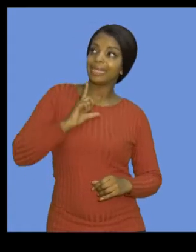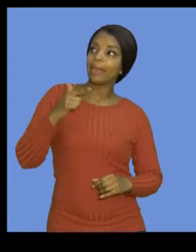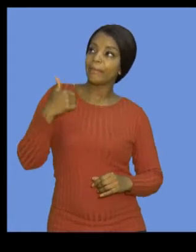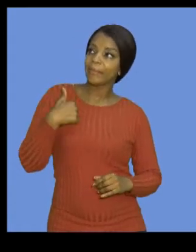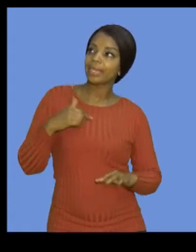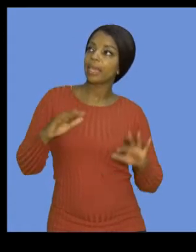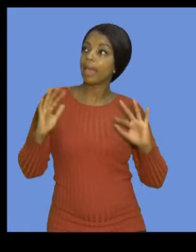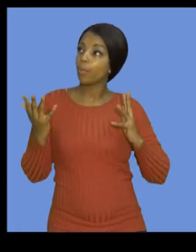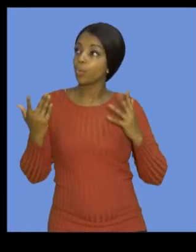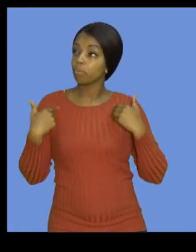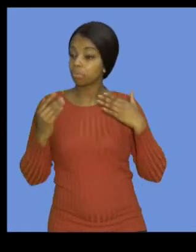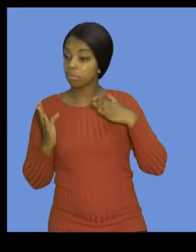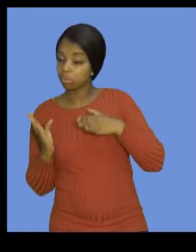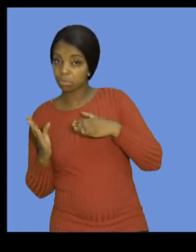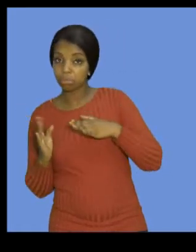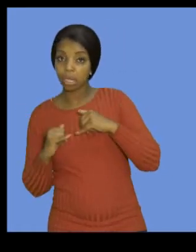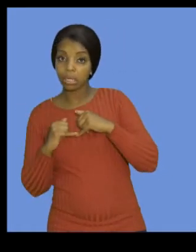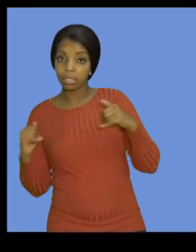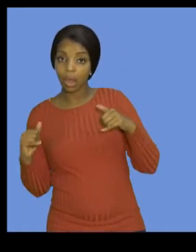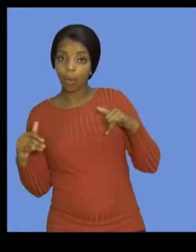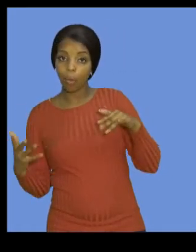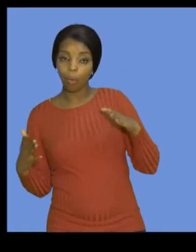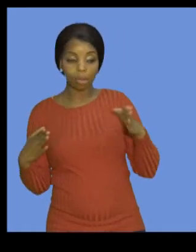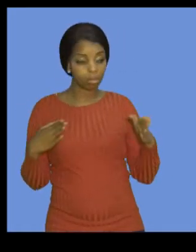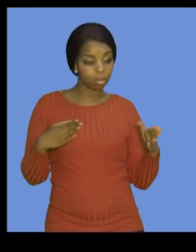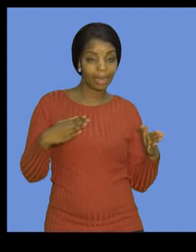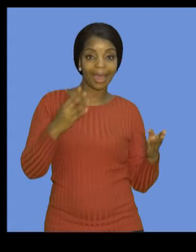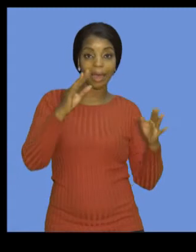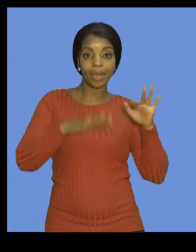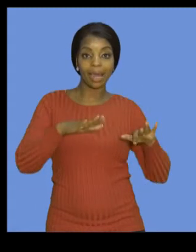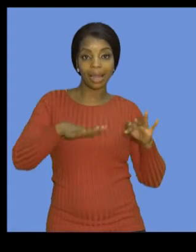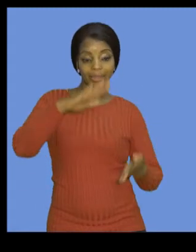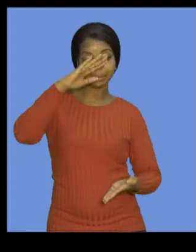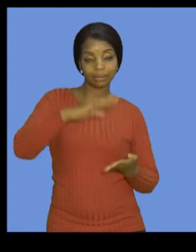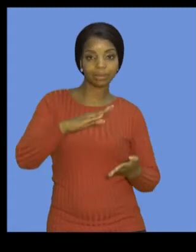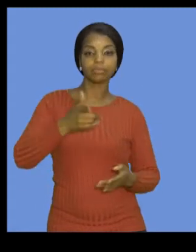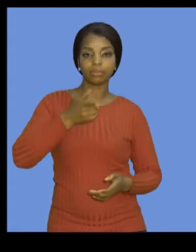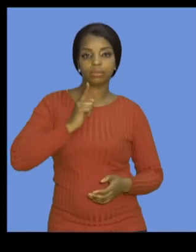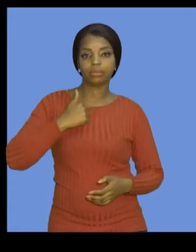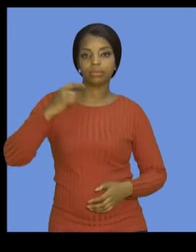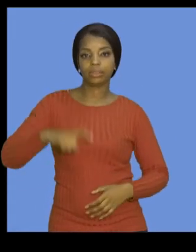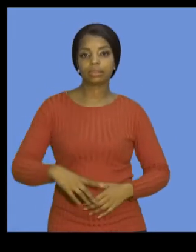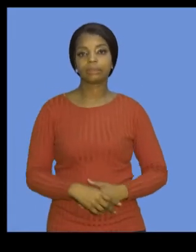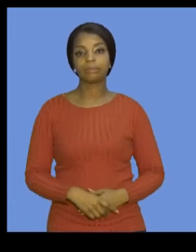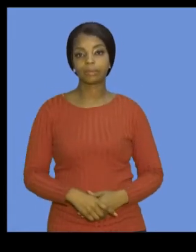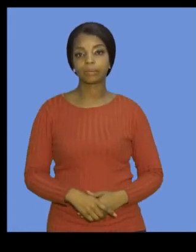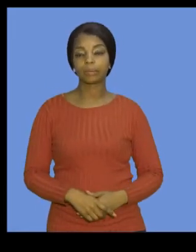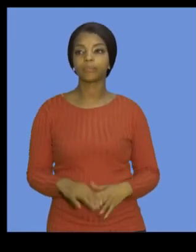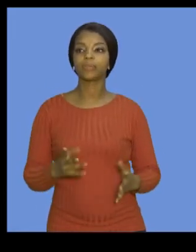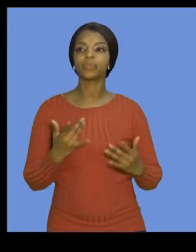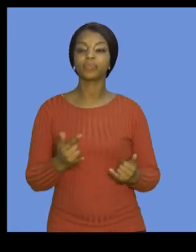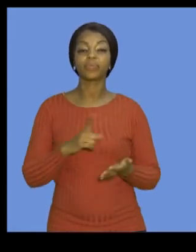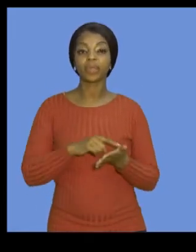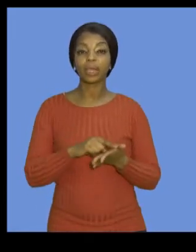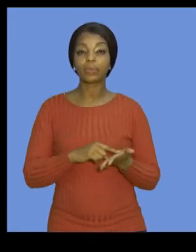with. Is it a straight line or a reducing balance? Remember that they are very different. Now, if I do